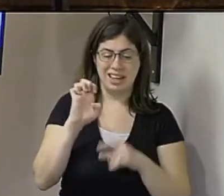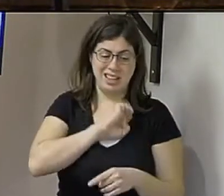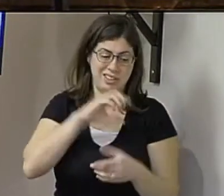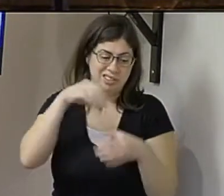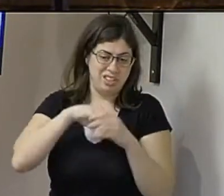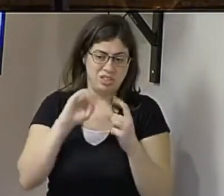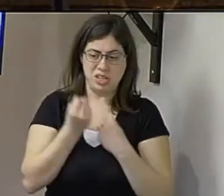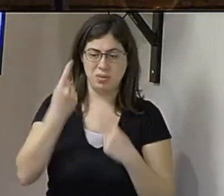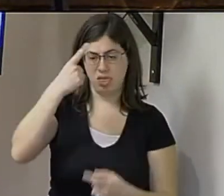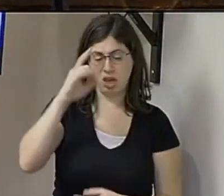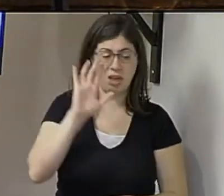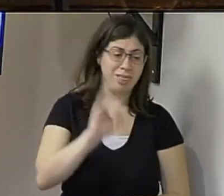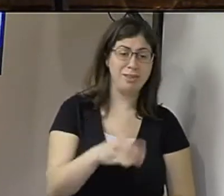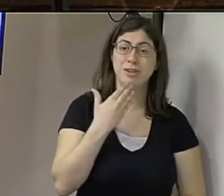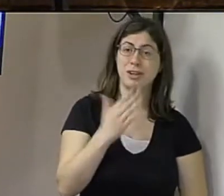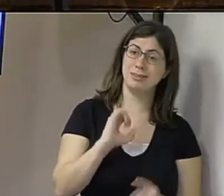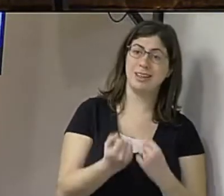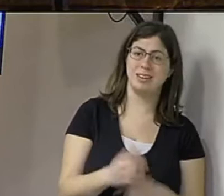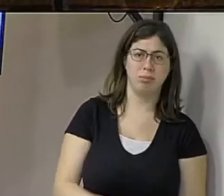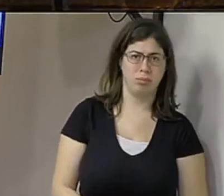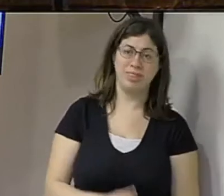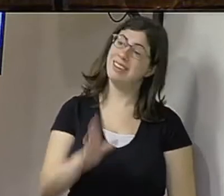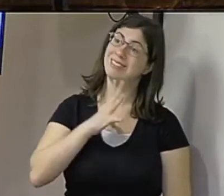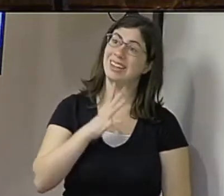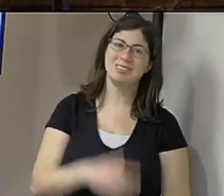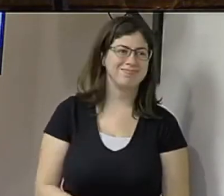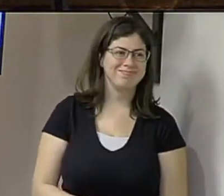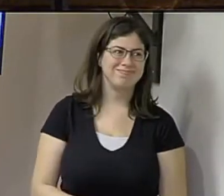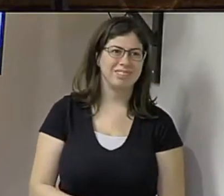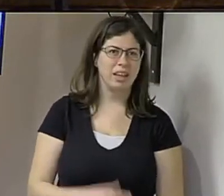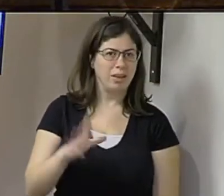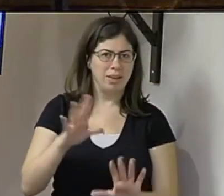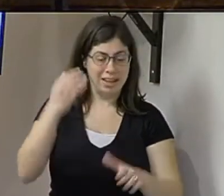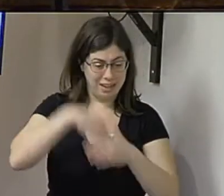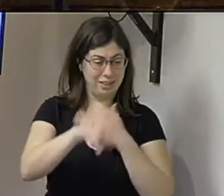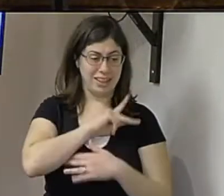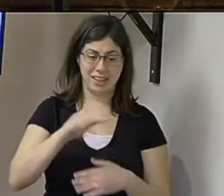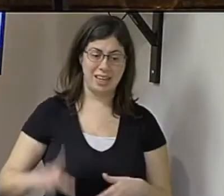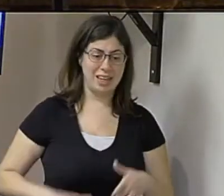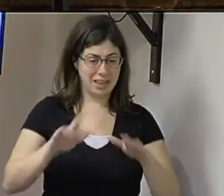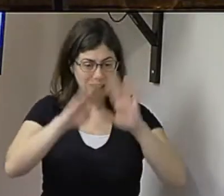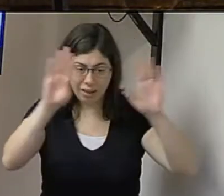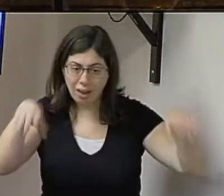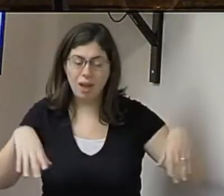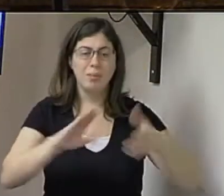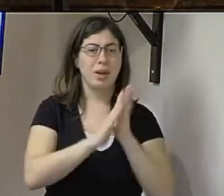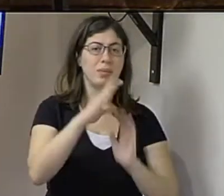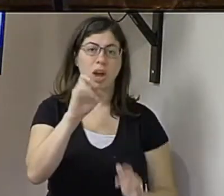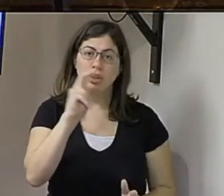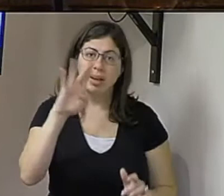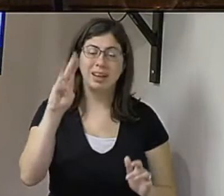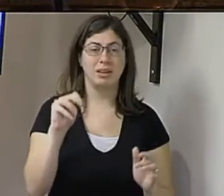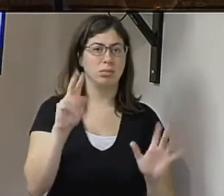don't think any of us would have said, this seems good, right? This is fine, right? Taken into the king's palace to be a concubine, this is excellent. No, it's not good at